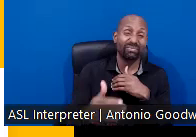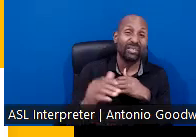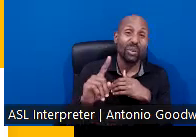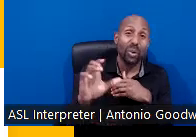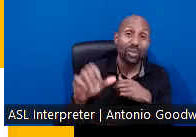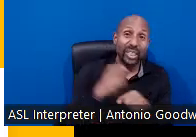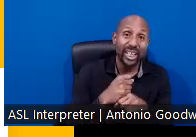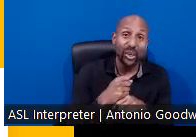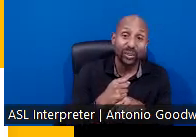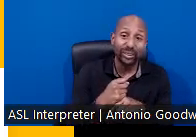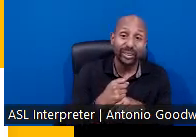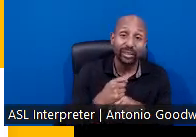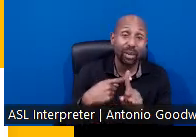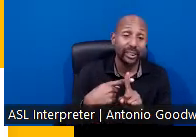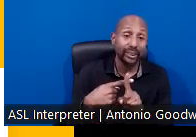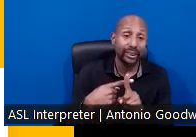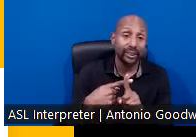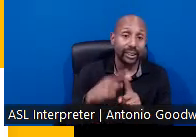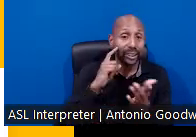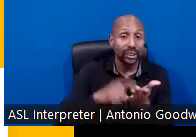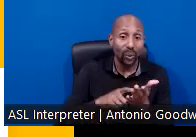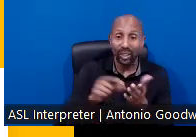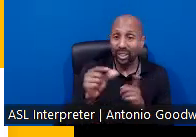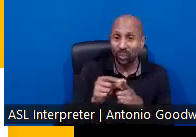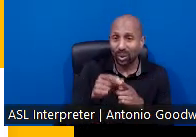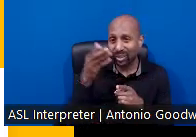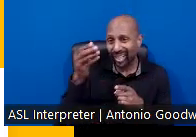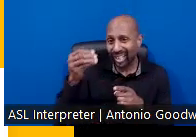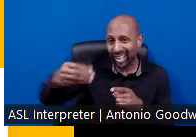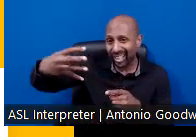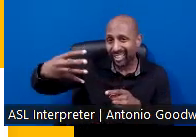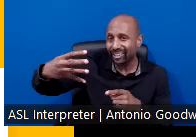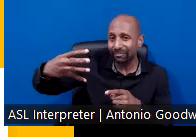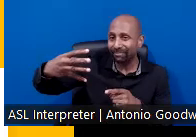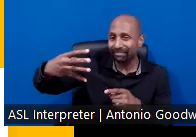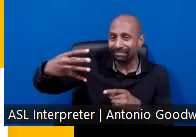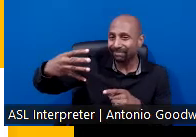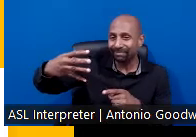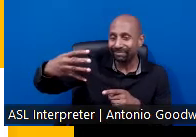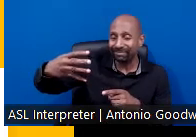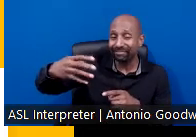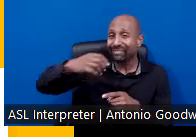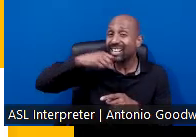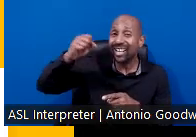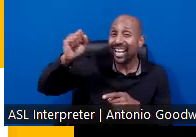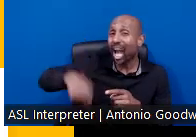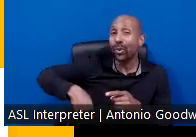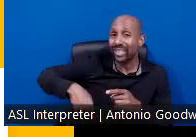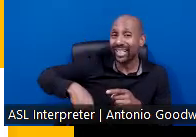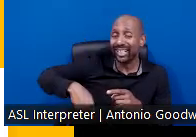and uses of words and phrases that should no longer be in anyone's vocabulary.